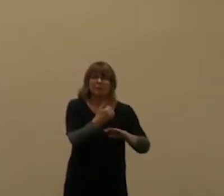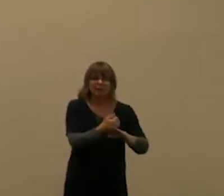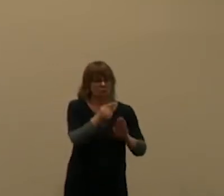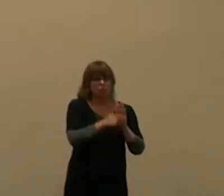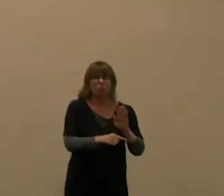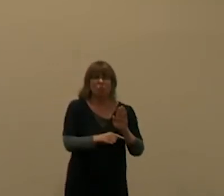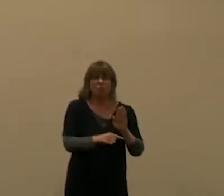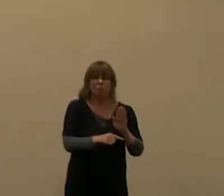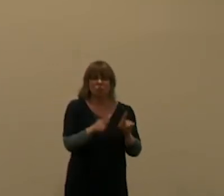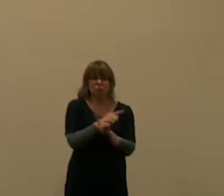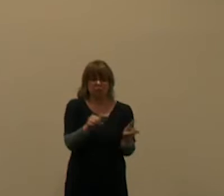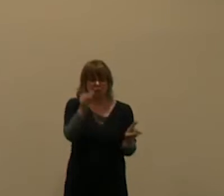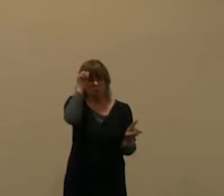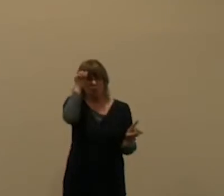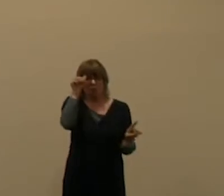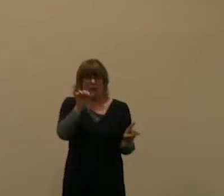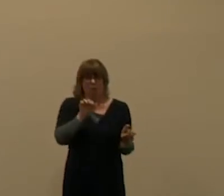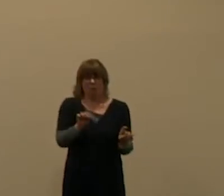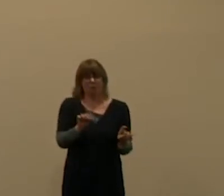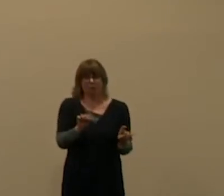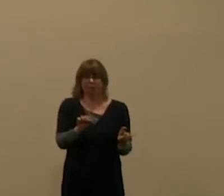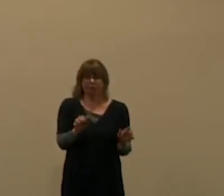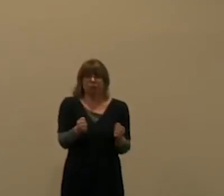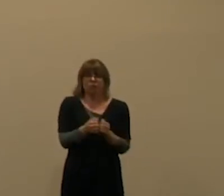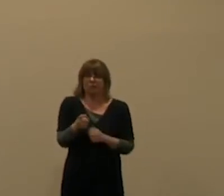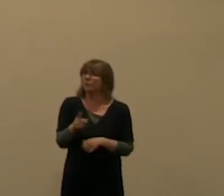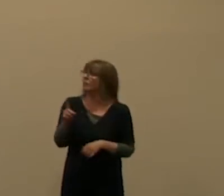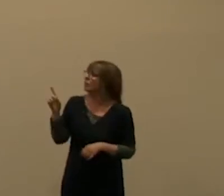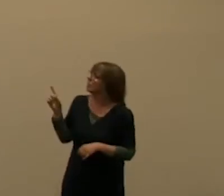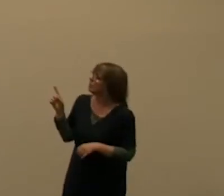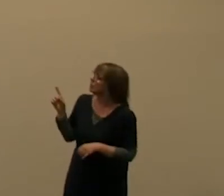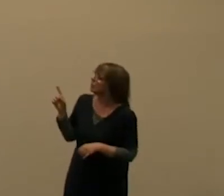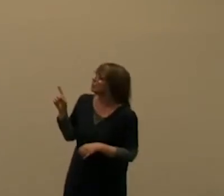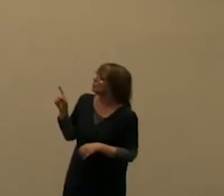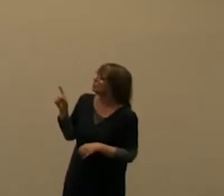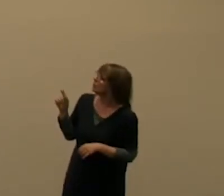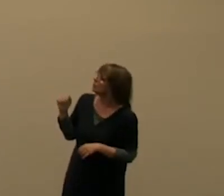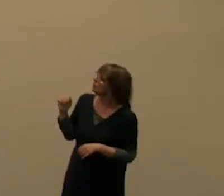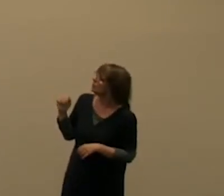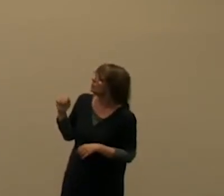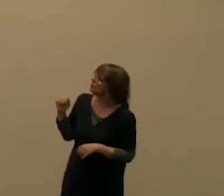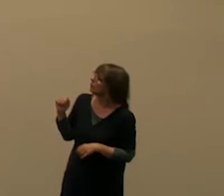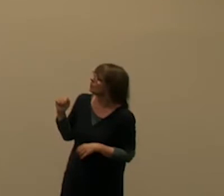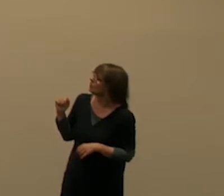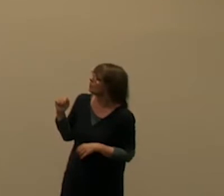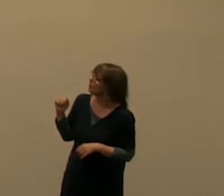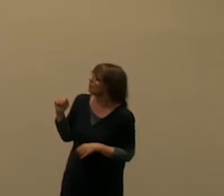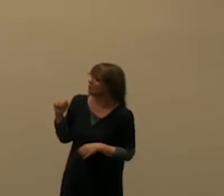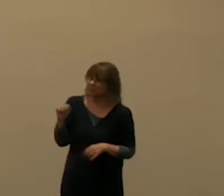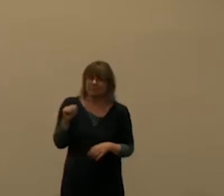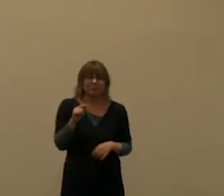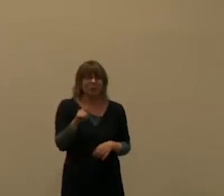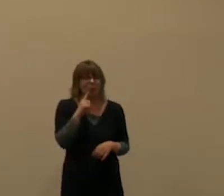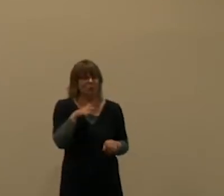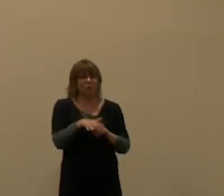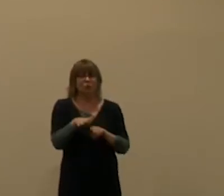So you need to be aware of that as well. So I also love that picture of that battleship where they say, look, is this slot, will